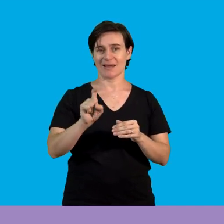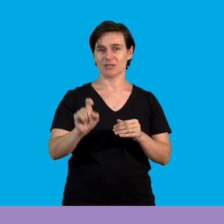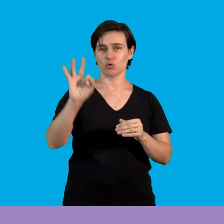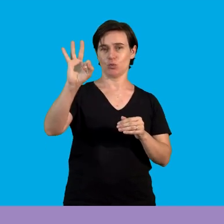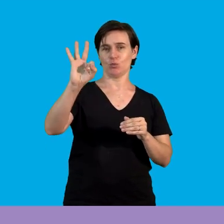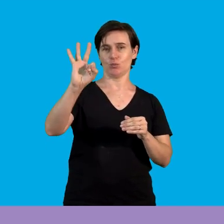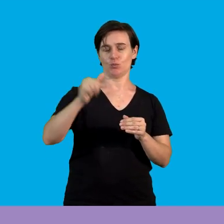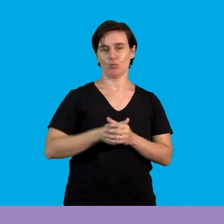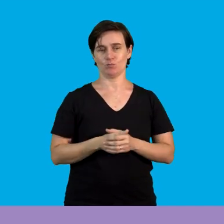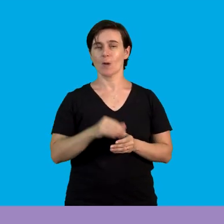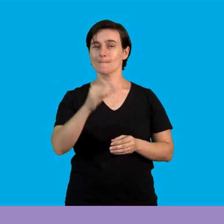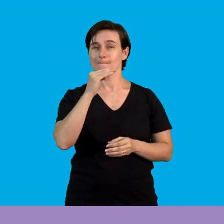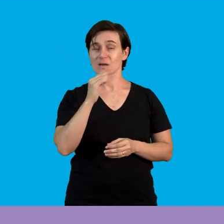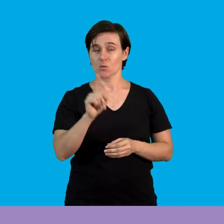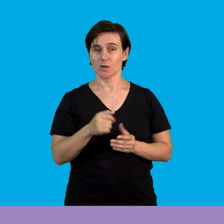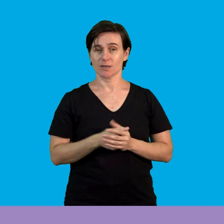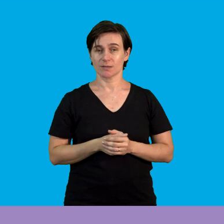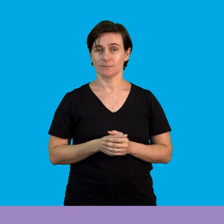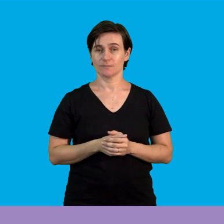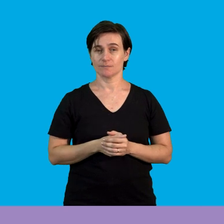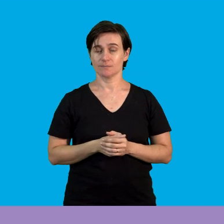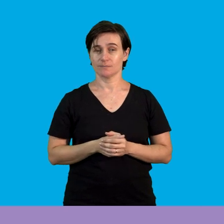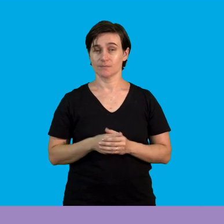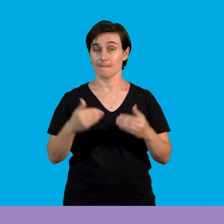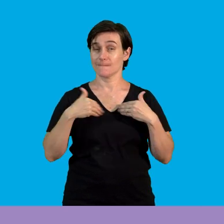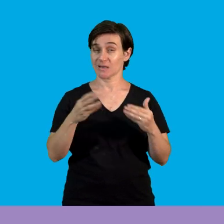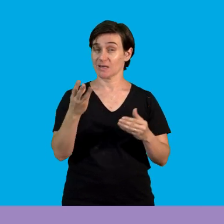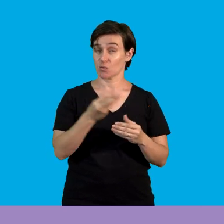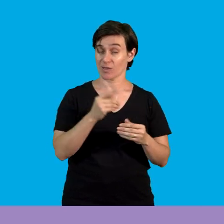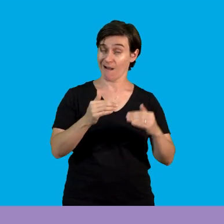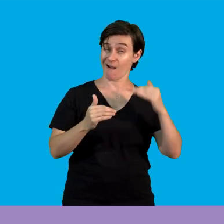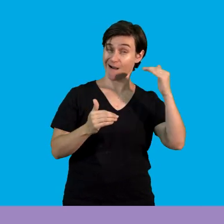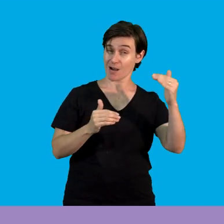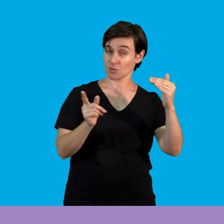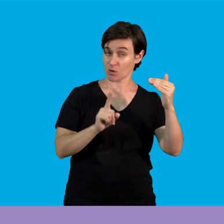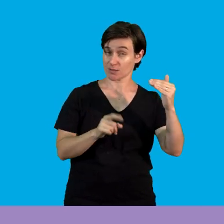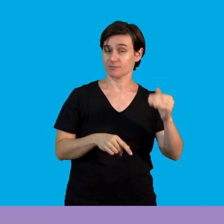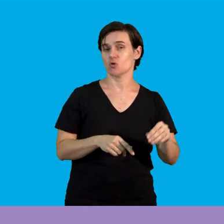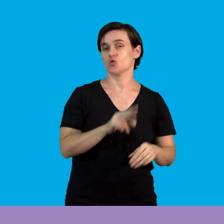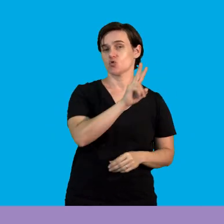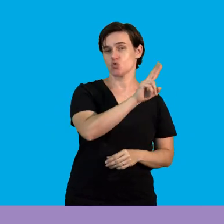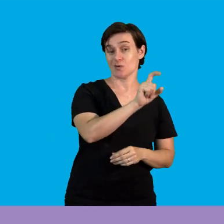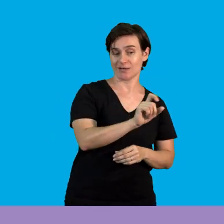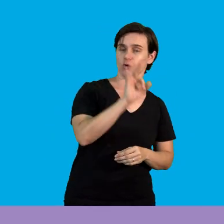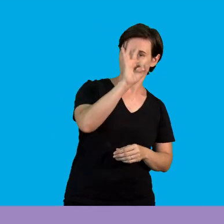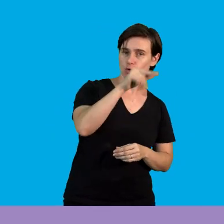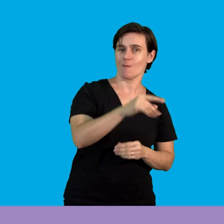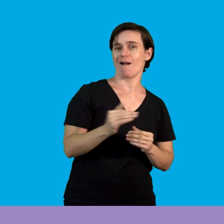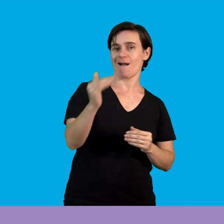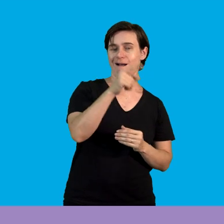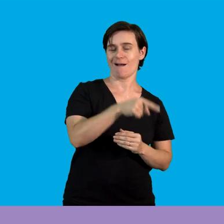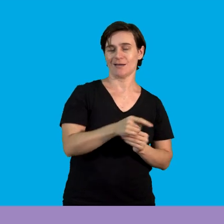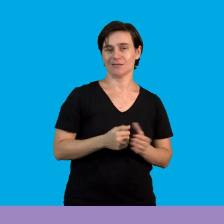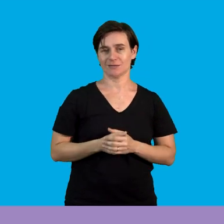is a cube. So the term would be, we are starting with the descending order. The highest is